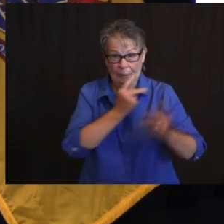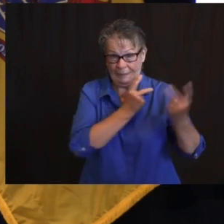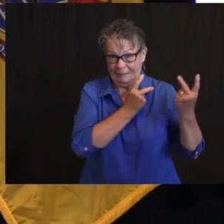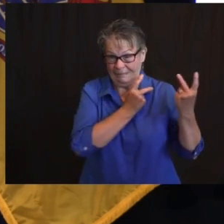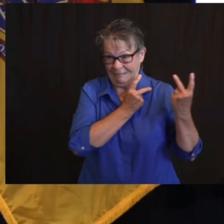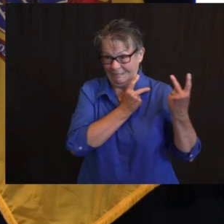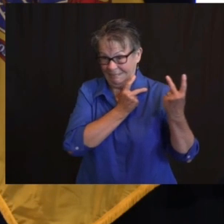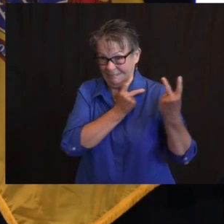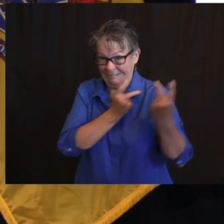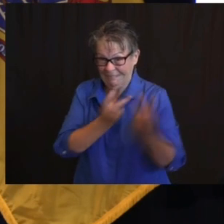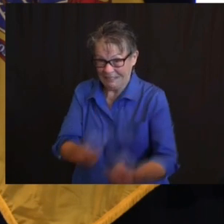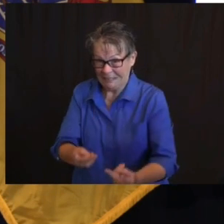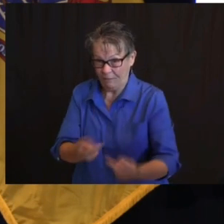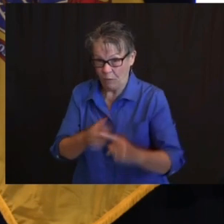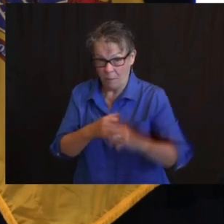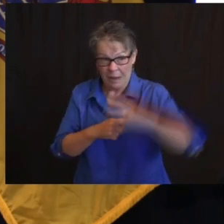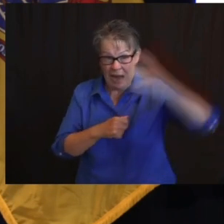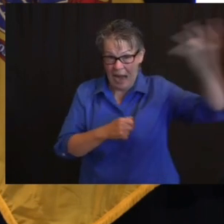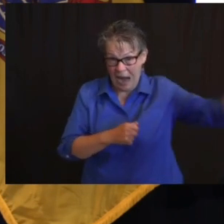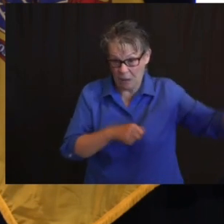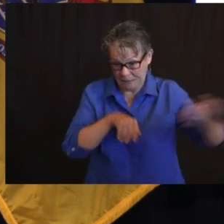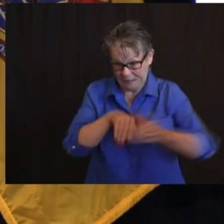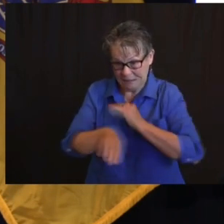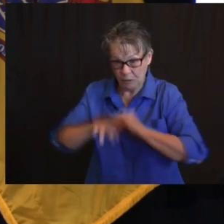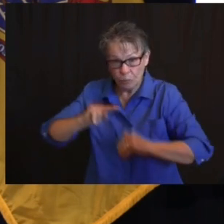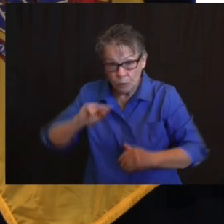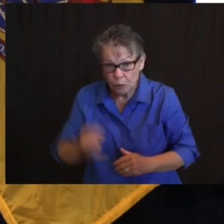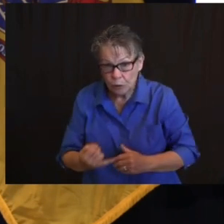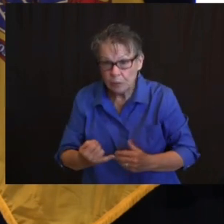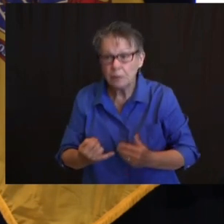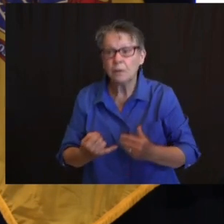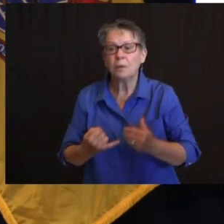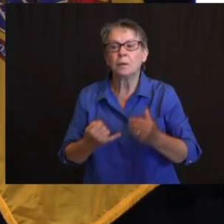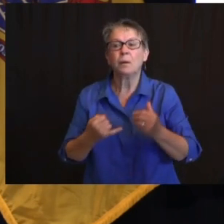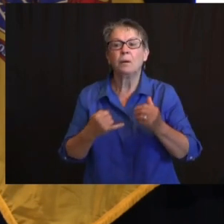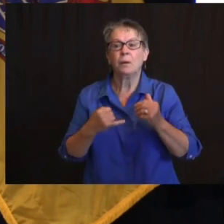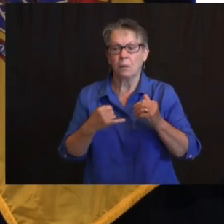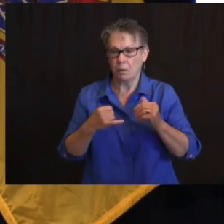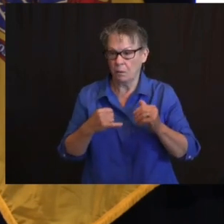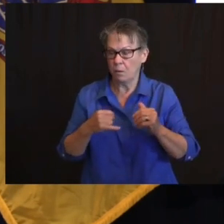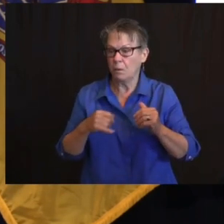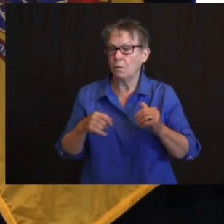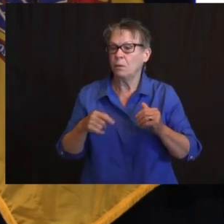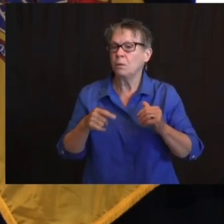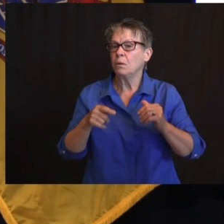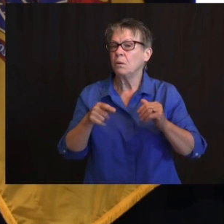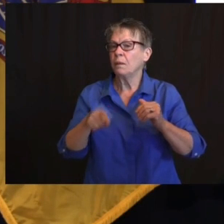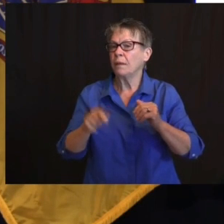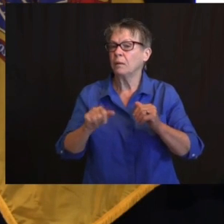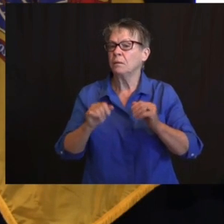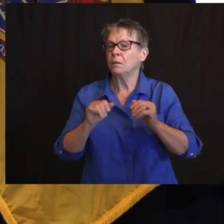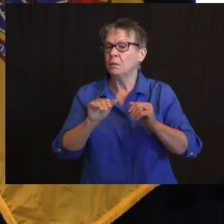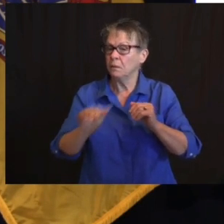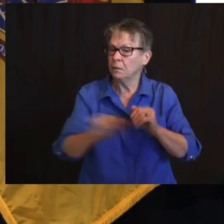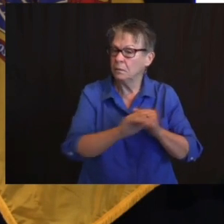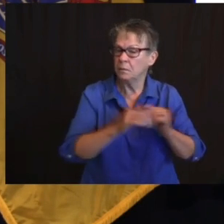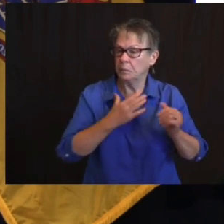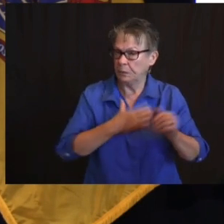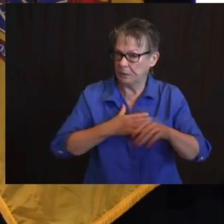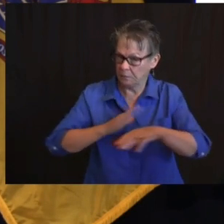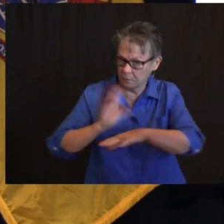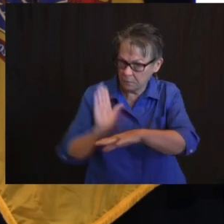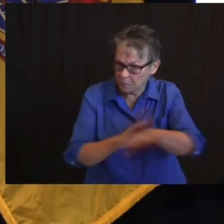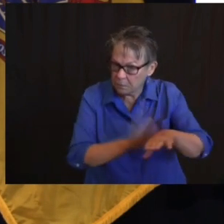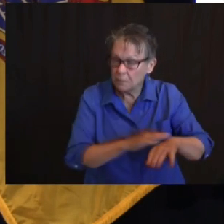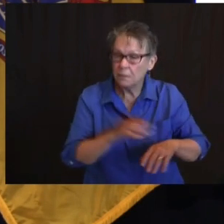We're asking folks to take on a big amount of personal responsibility here to do the right thing for themselves as well as for their